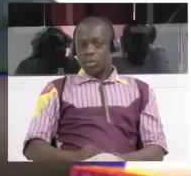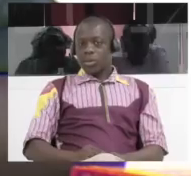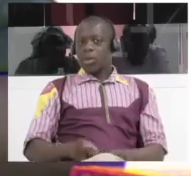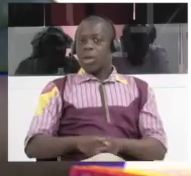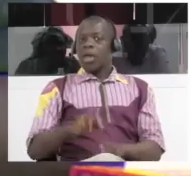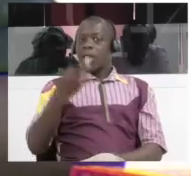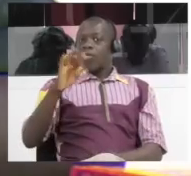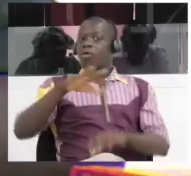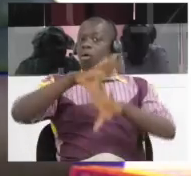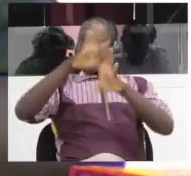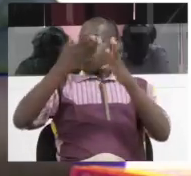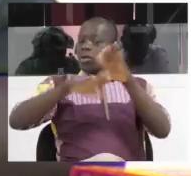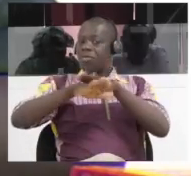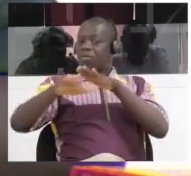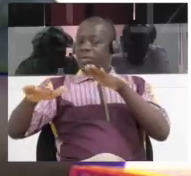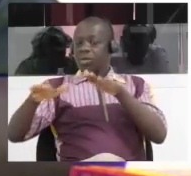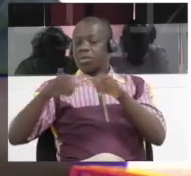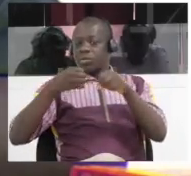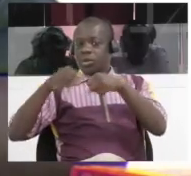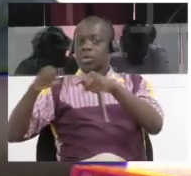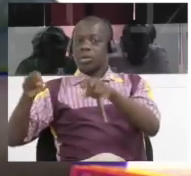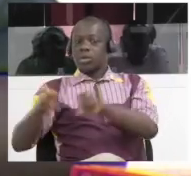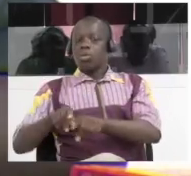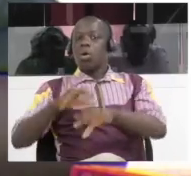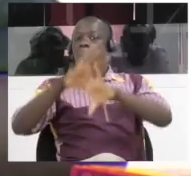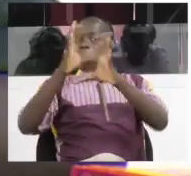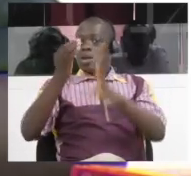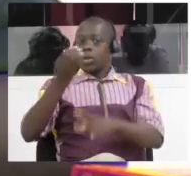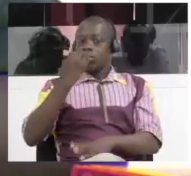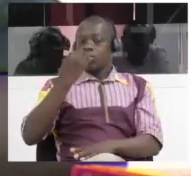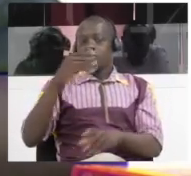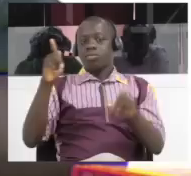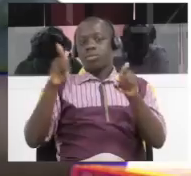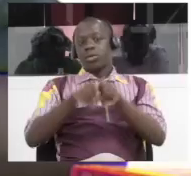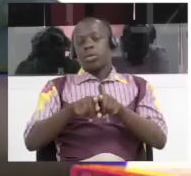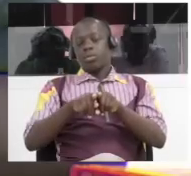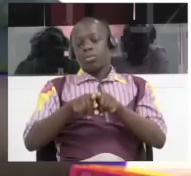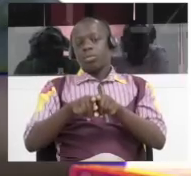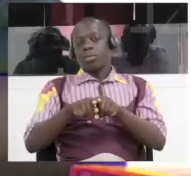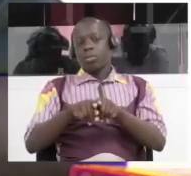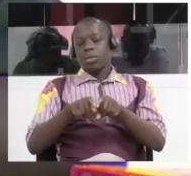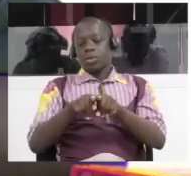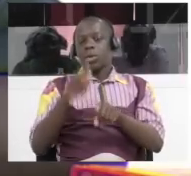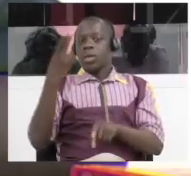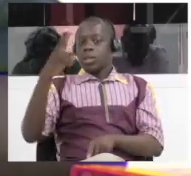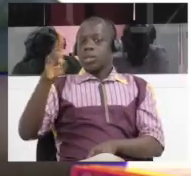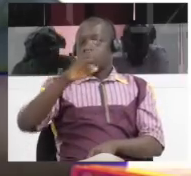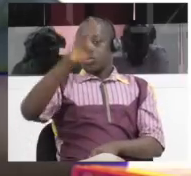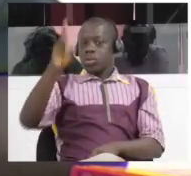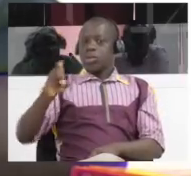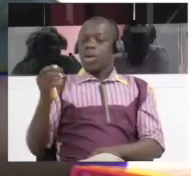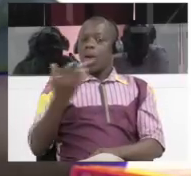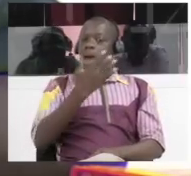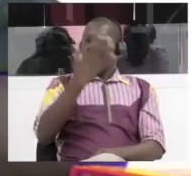exercise, then we all eat the same. The second question was how many were